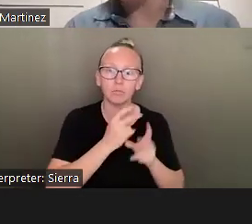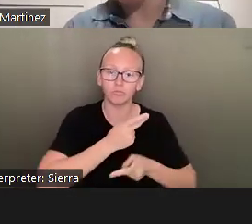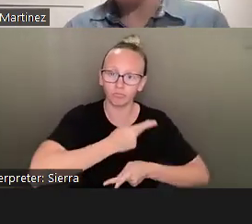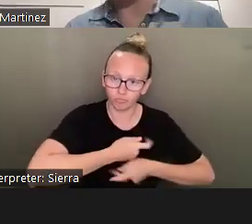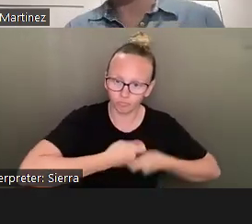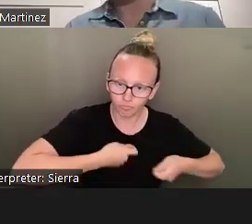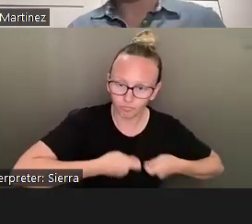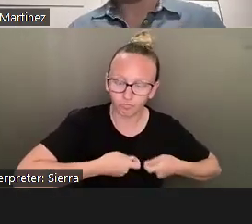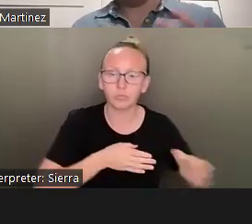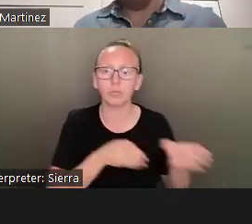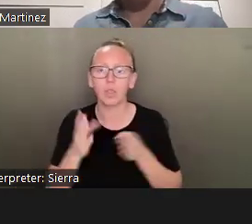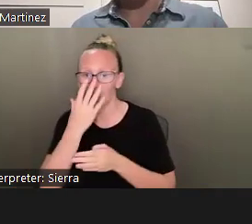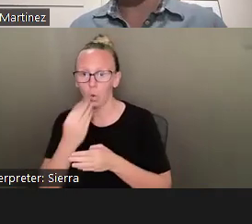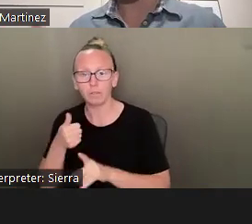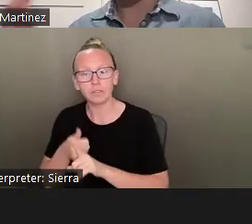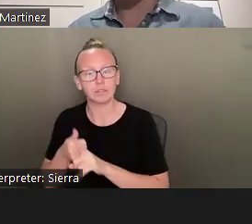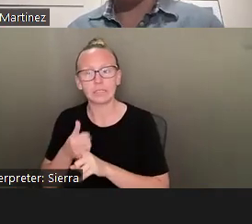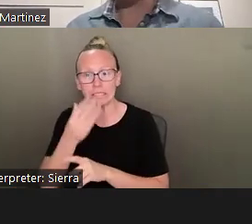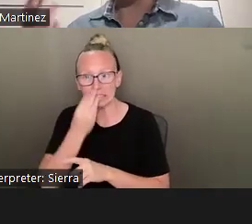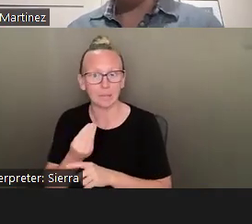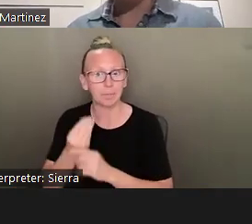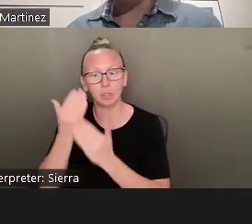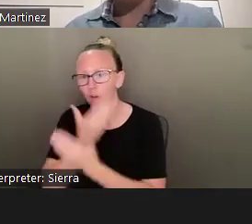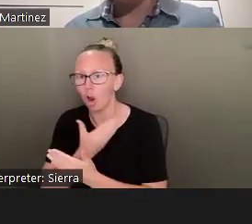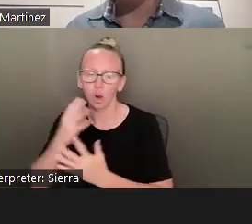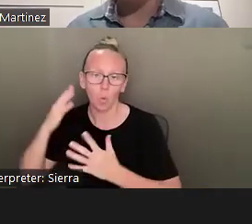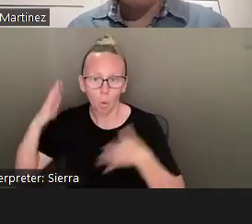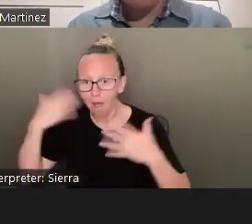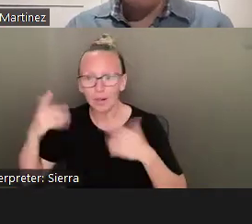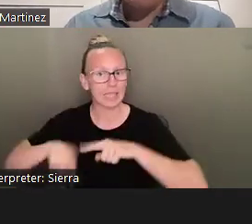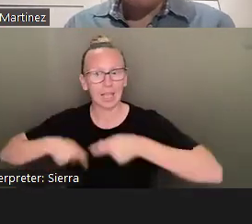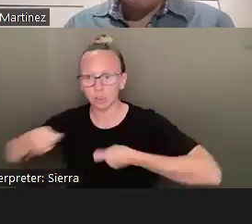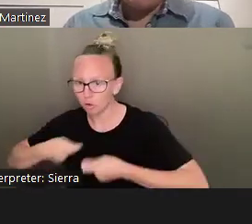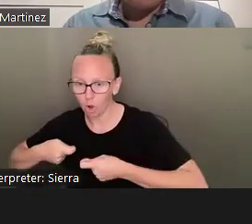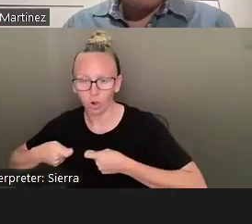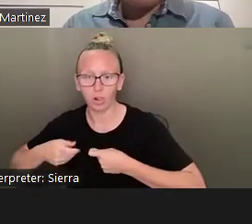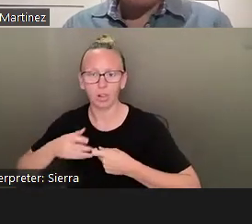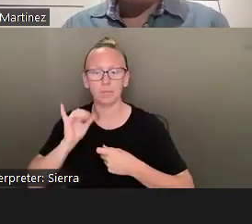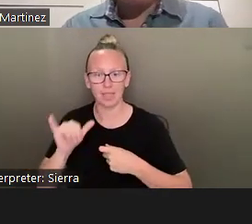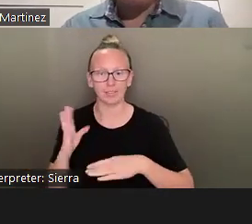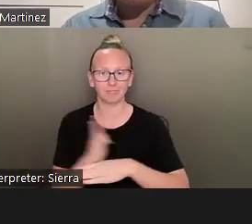the wolf being the sleep side, the dark side, the wild side.